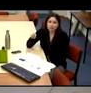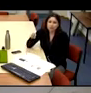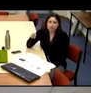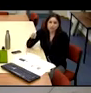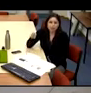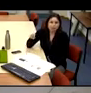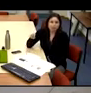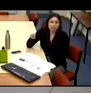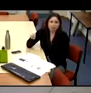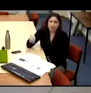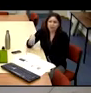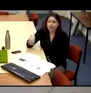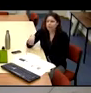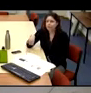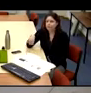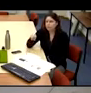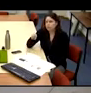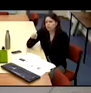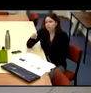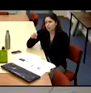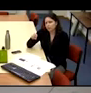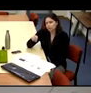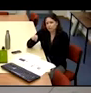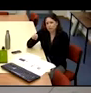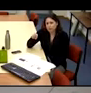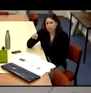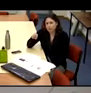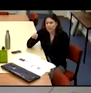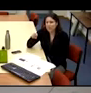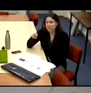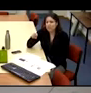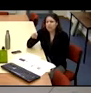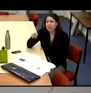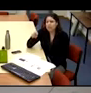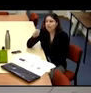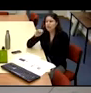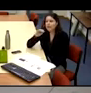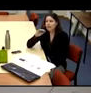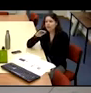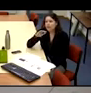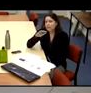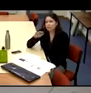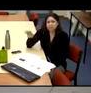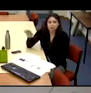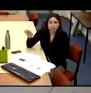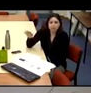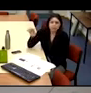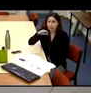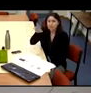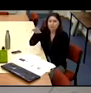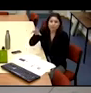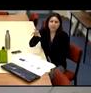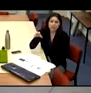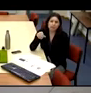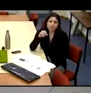of the Waiheke Sculpture Trail, Waiheke Island Sculpture Trail, back in 2017, I think it was. And where these boats were, so